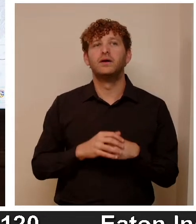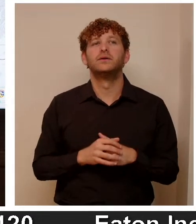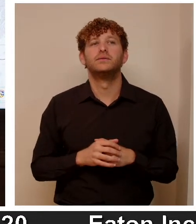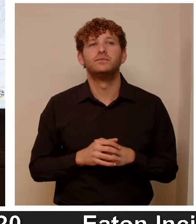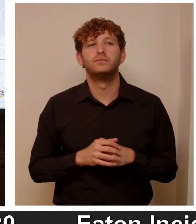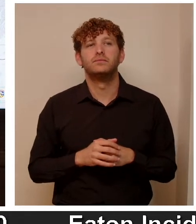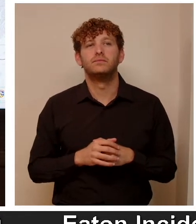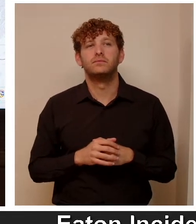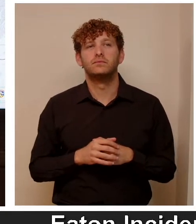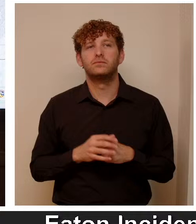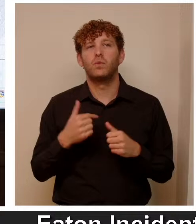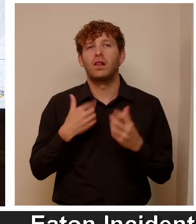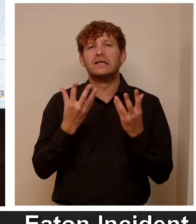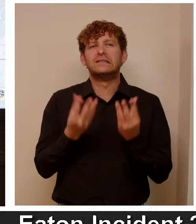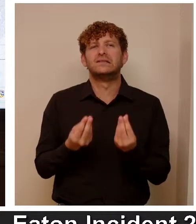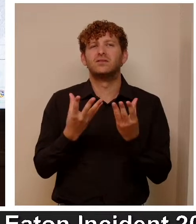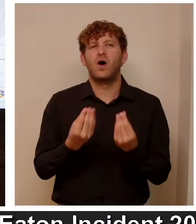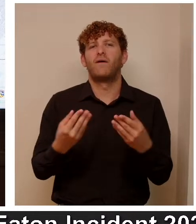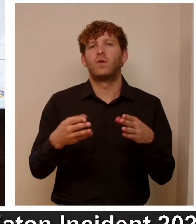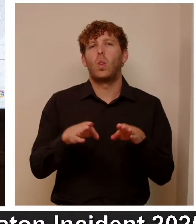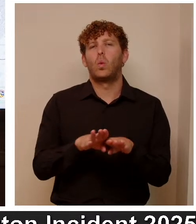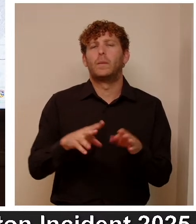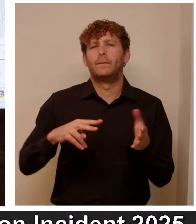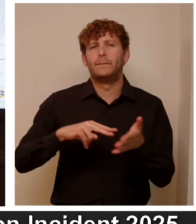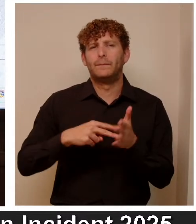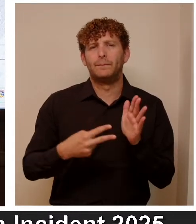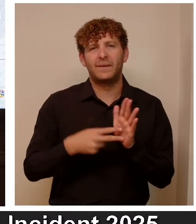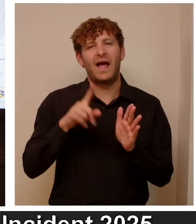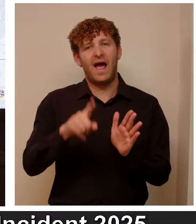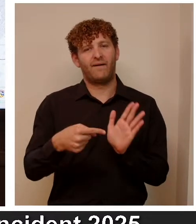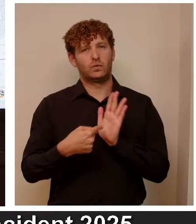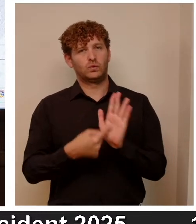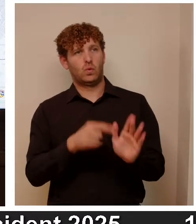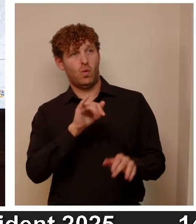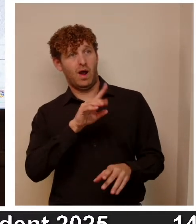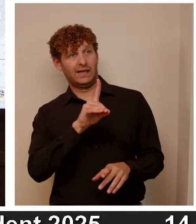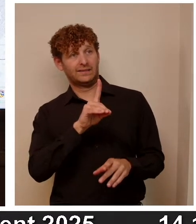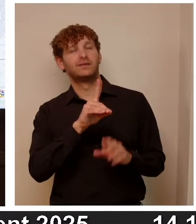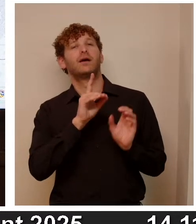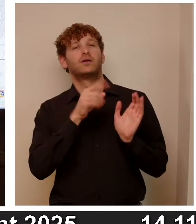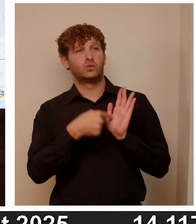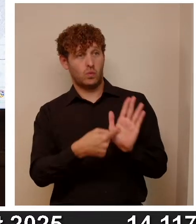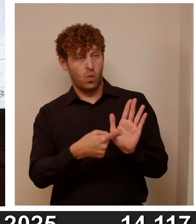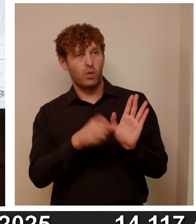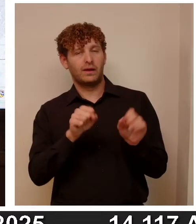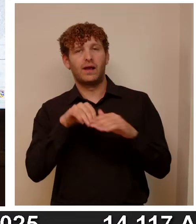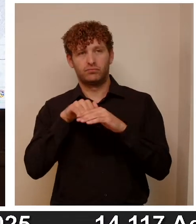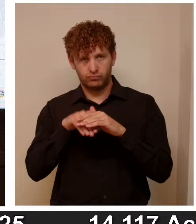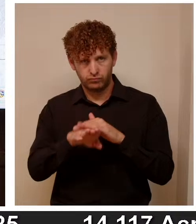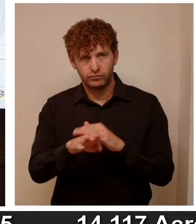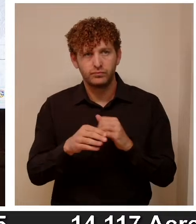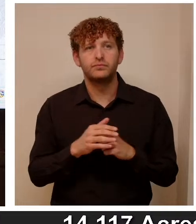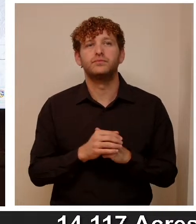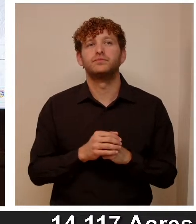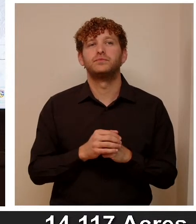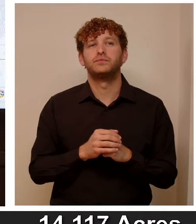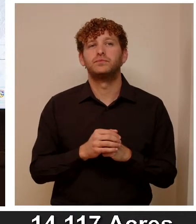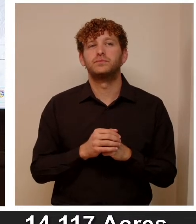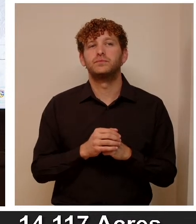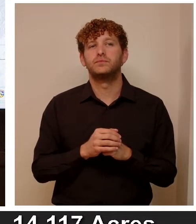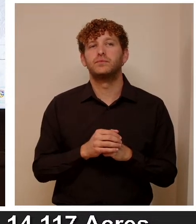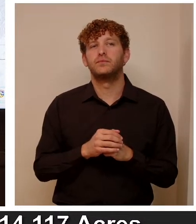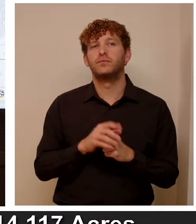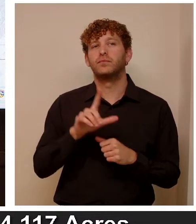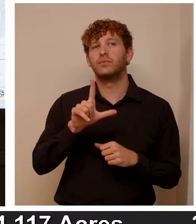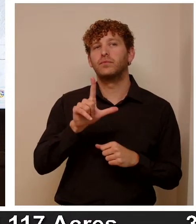ID, and that's Canyon Crest Road and Lincoln Avenue and Lavinia Lane, all the way up